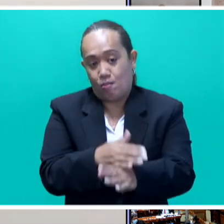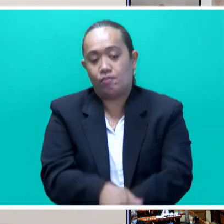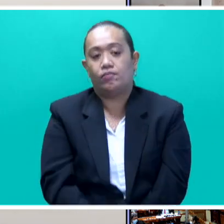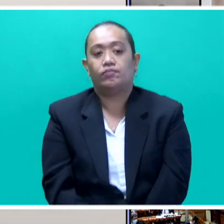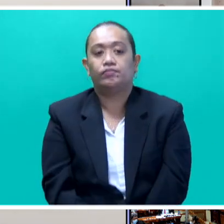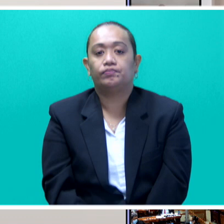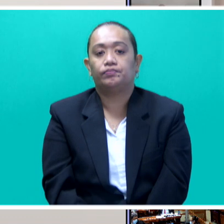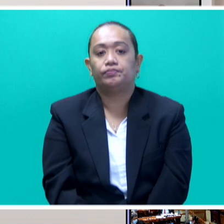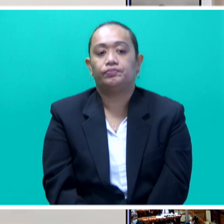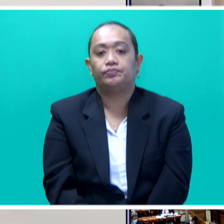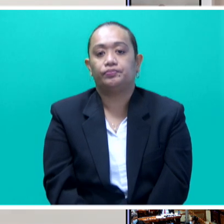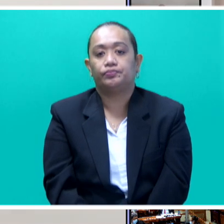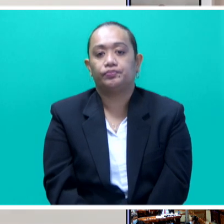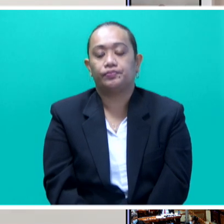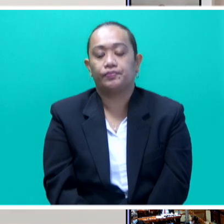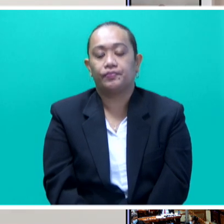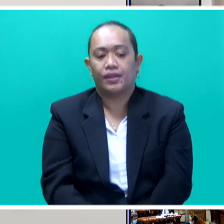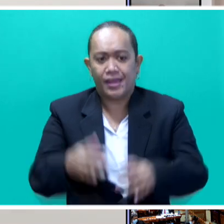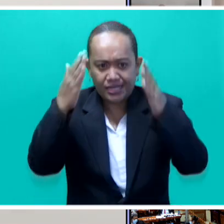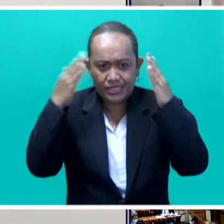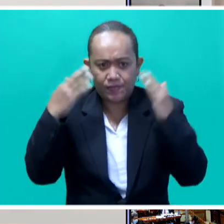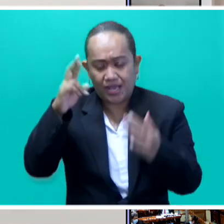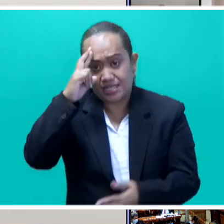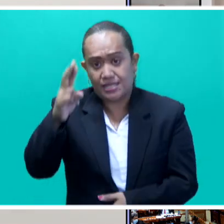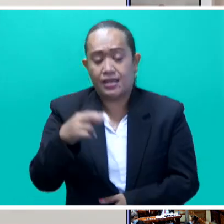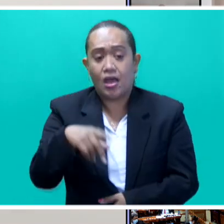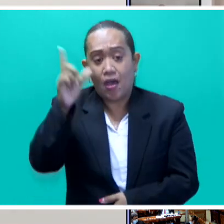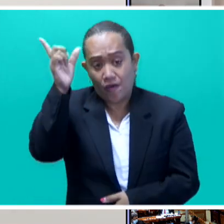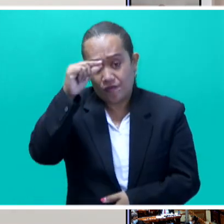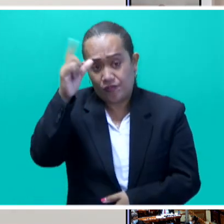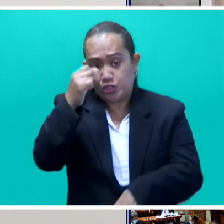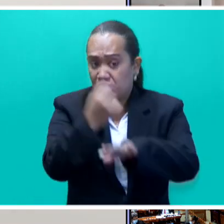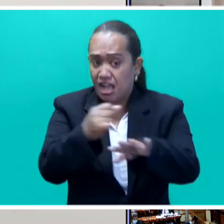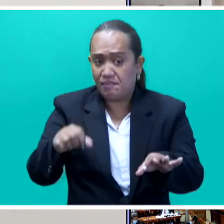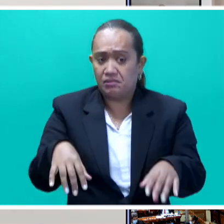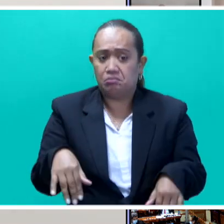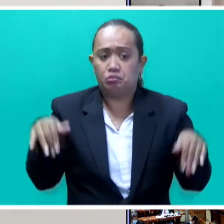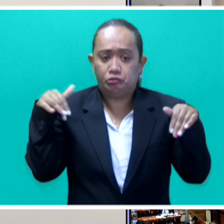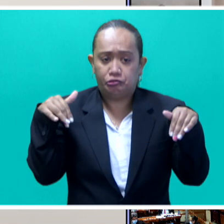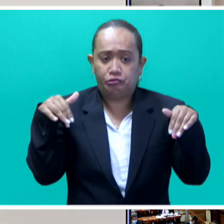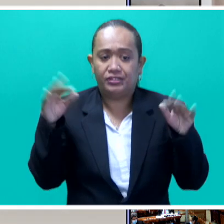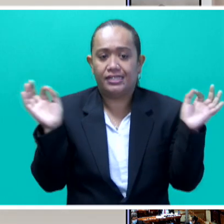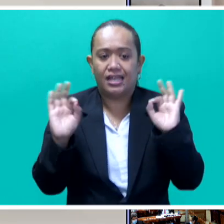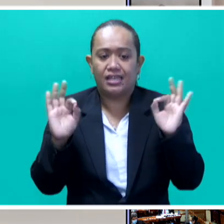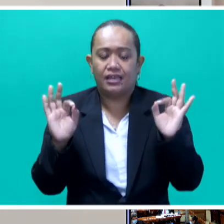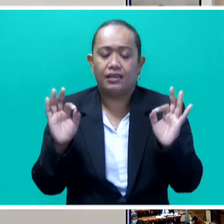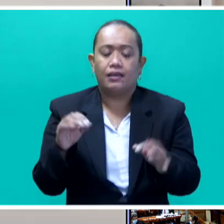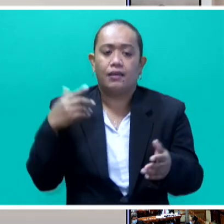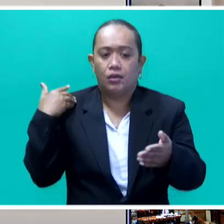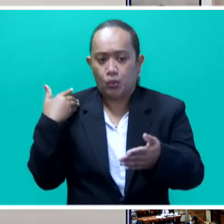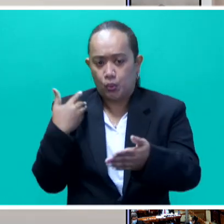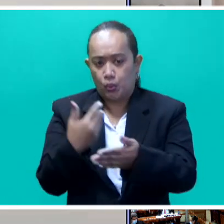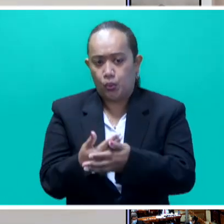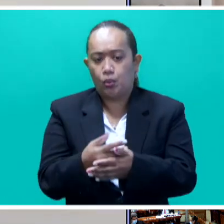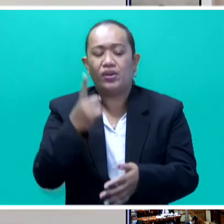pandemic. But Mr. Speaker, sir, the Fijian government has not been sitting idle or not doing anything to commence economic